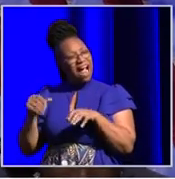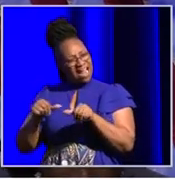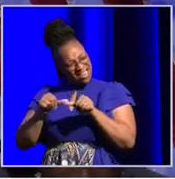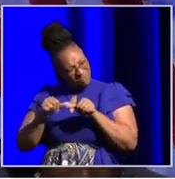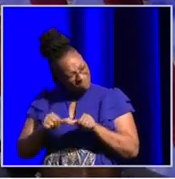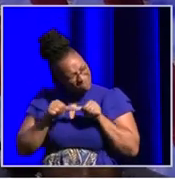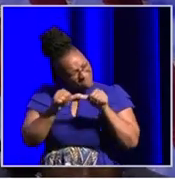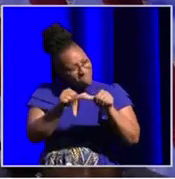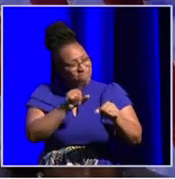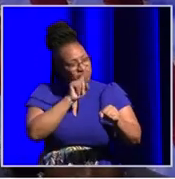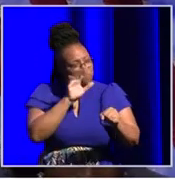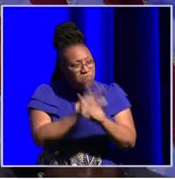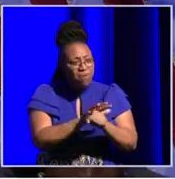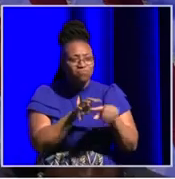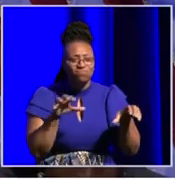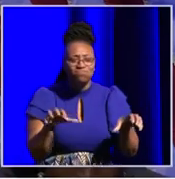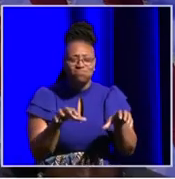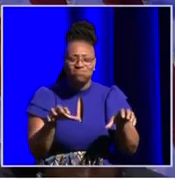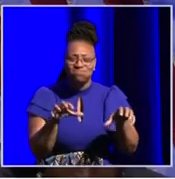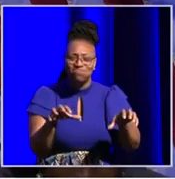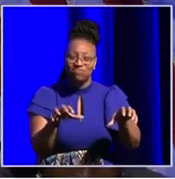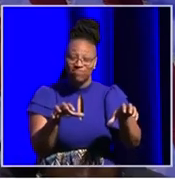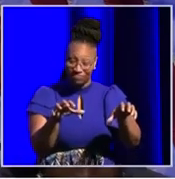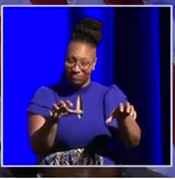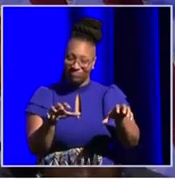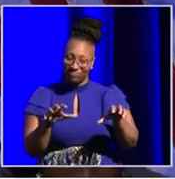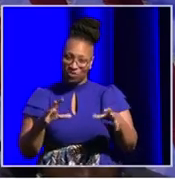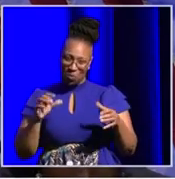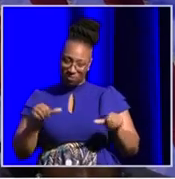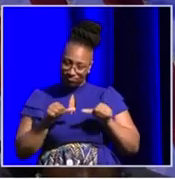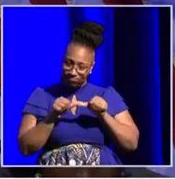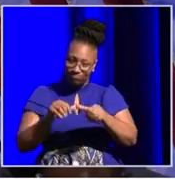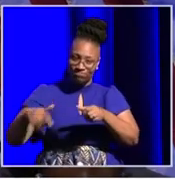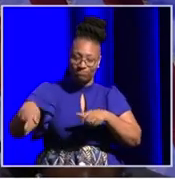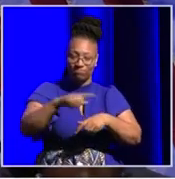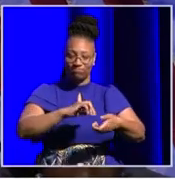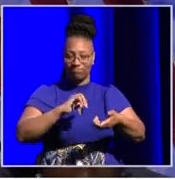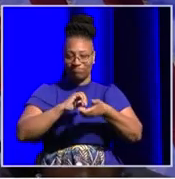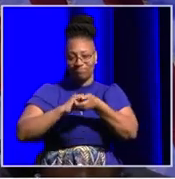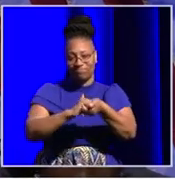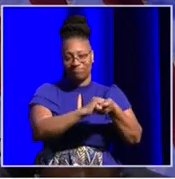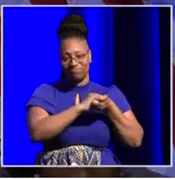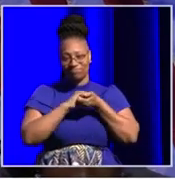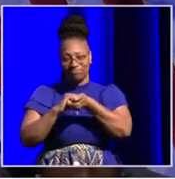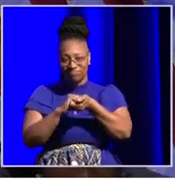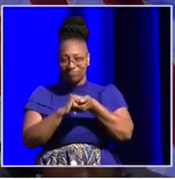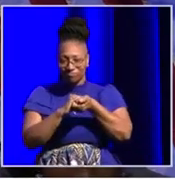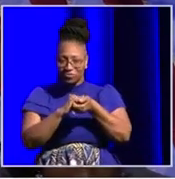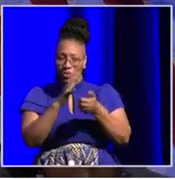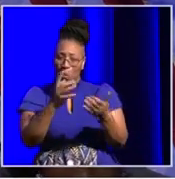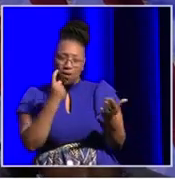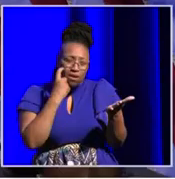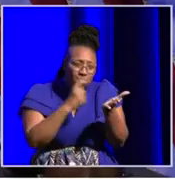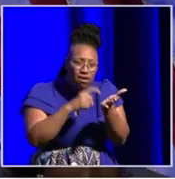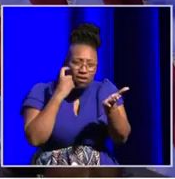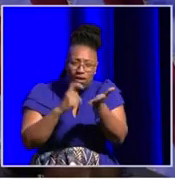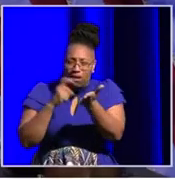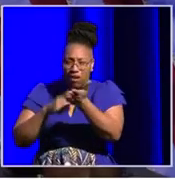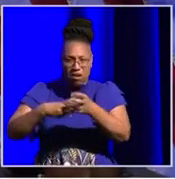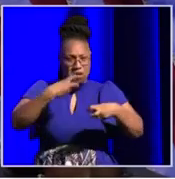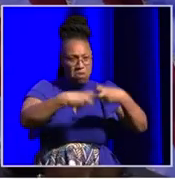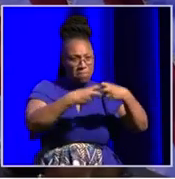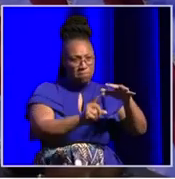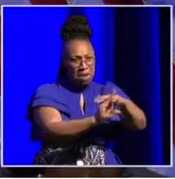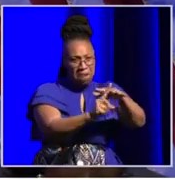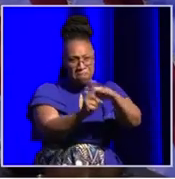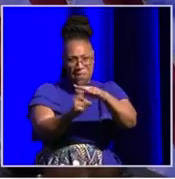just nibble at the edges of a problem, but rather we must look to do big, bold things. And I know we can because we've done it before.